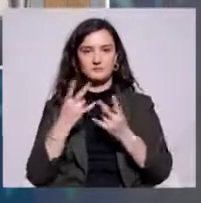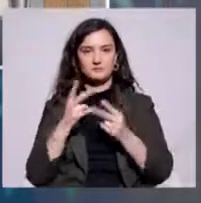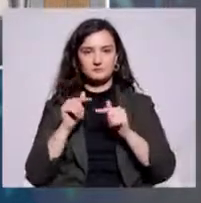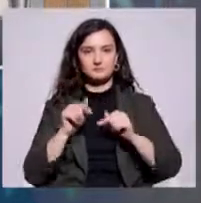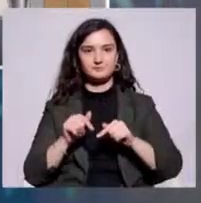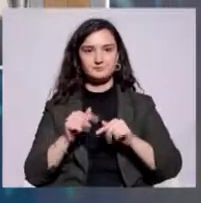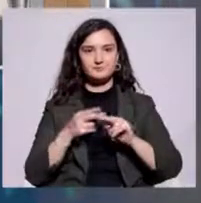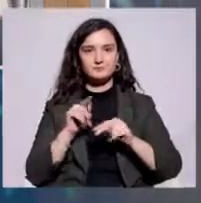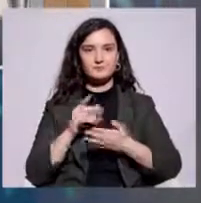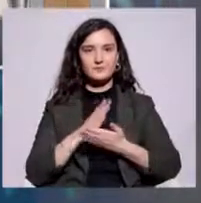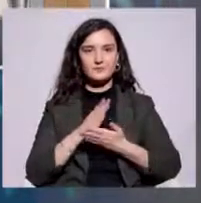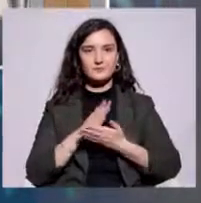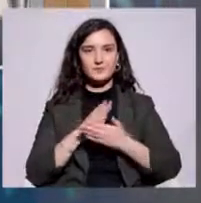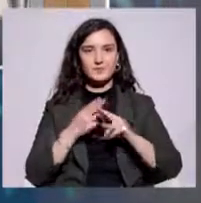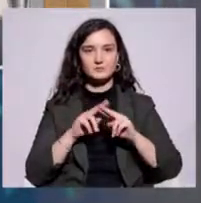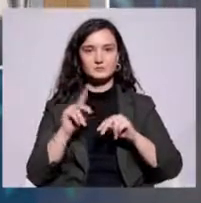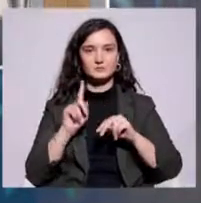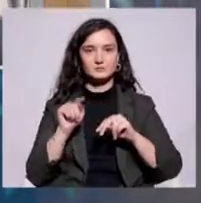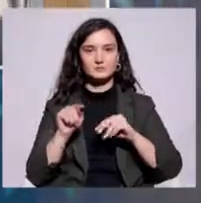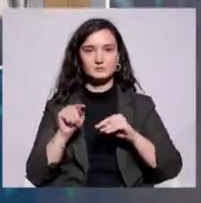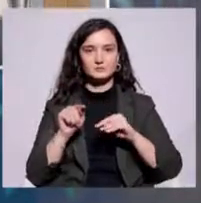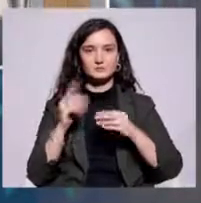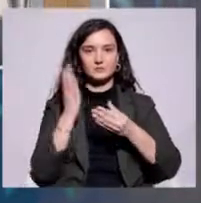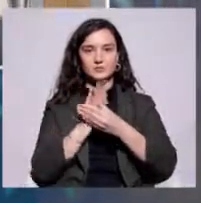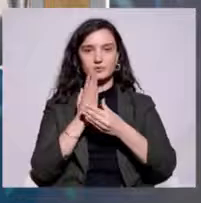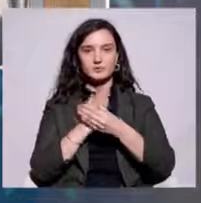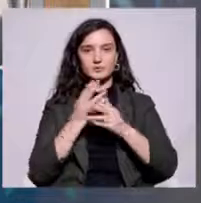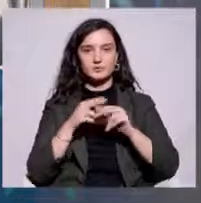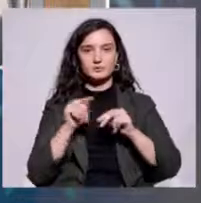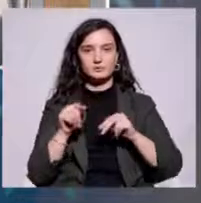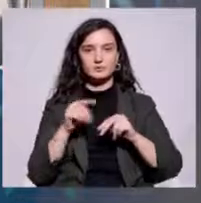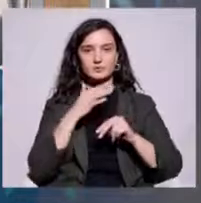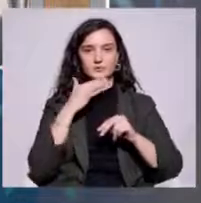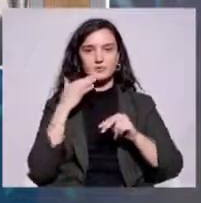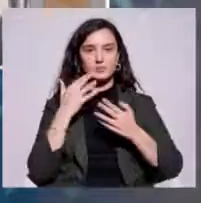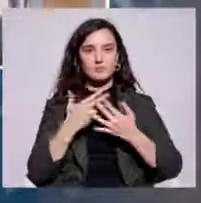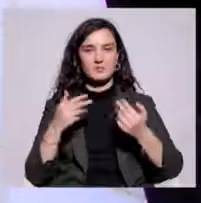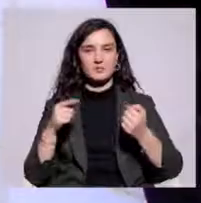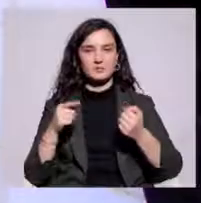here there are because folders is plural.